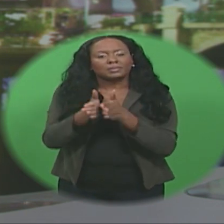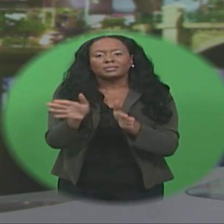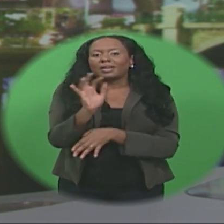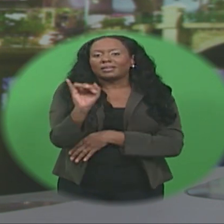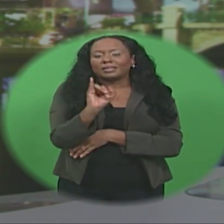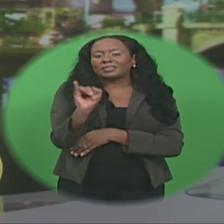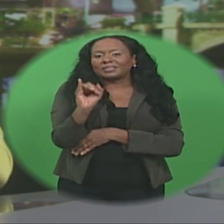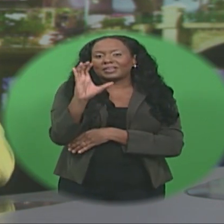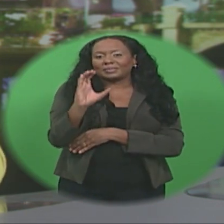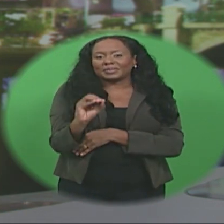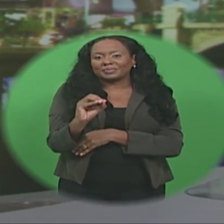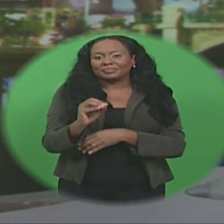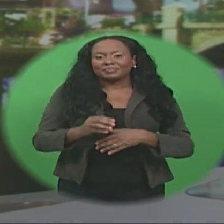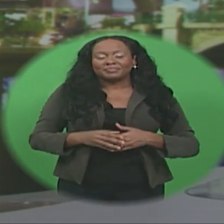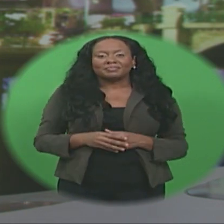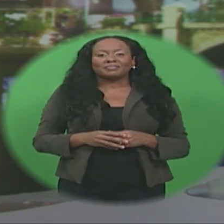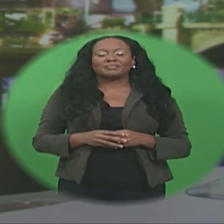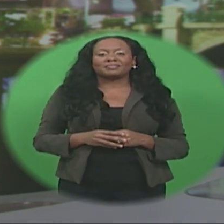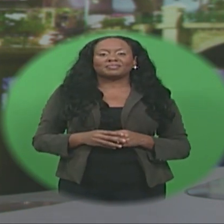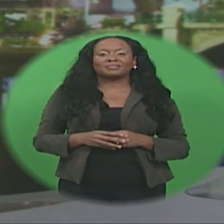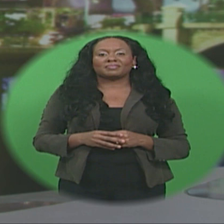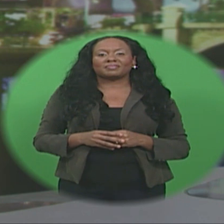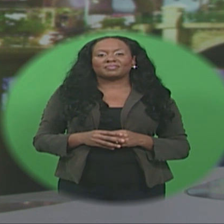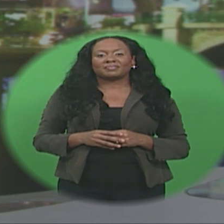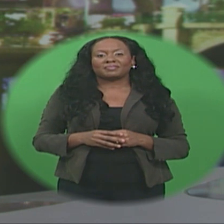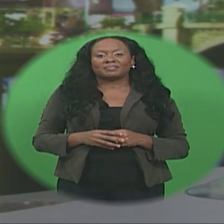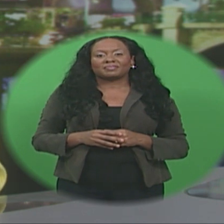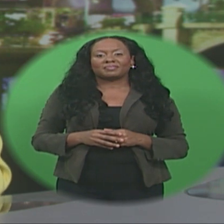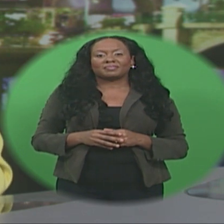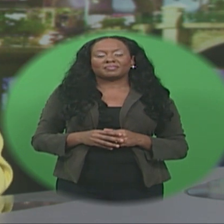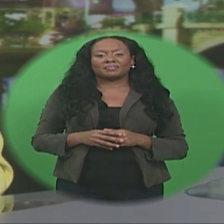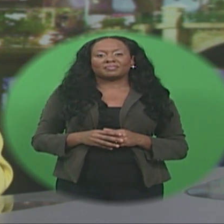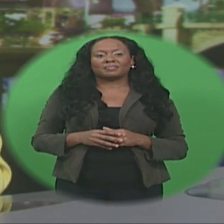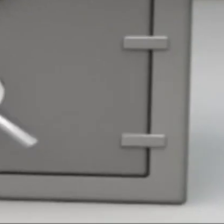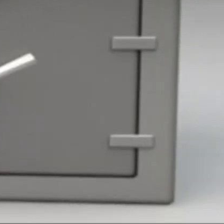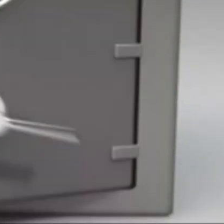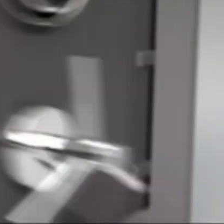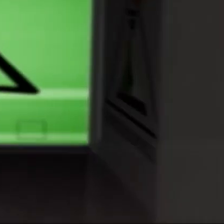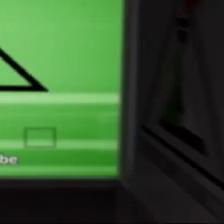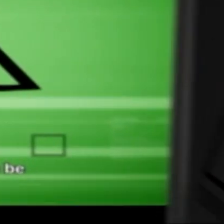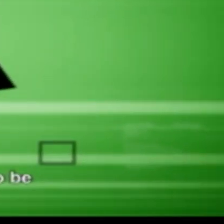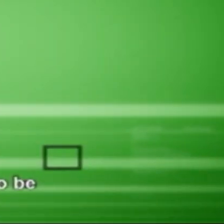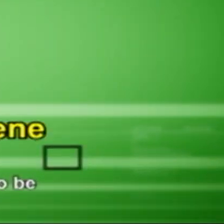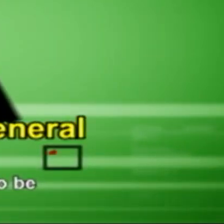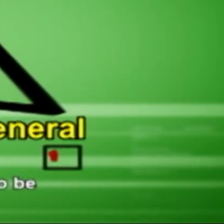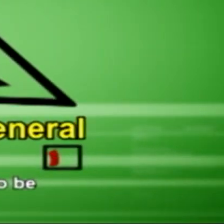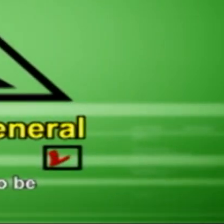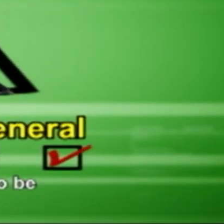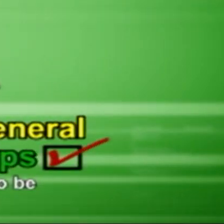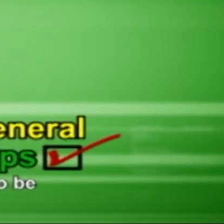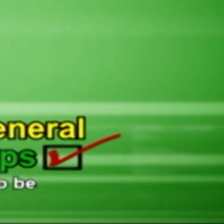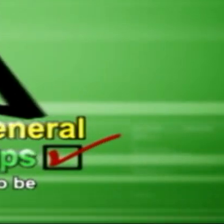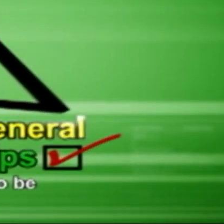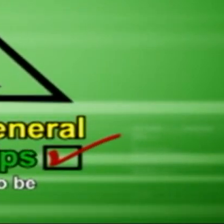here is a tip from Cooperators General Insurance. This tip of the day is brought to you by Cooperators